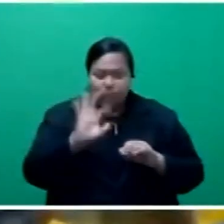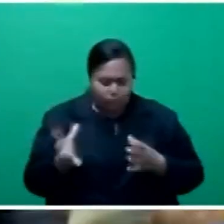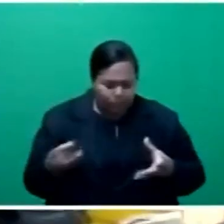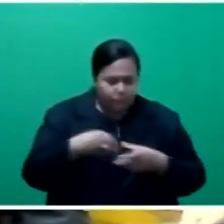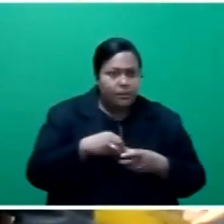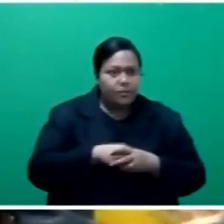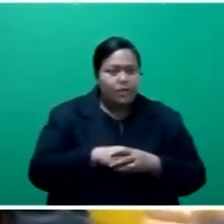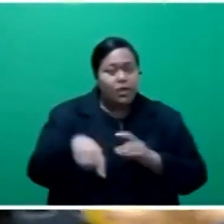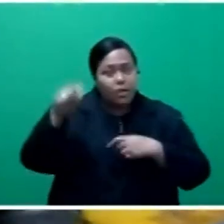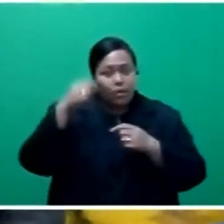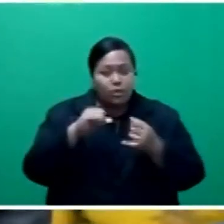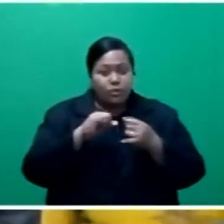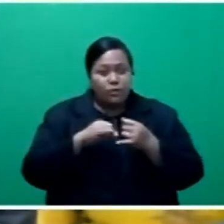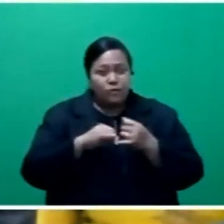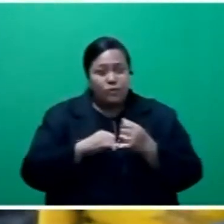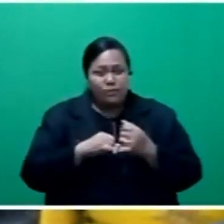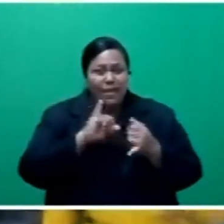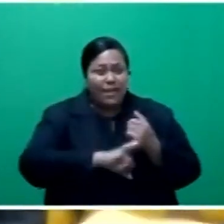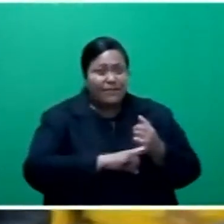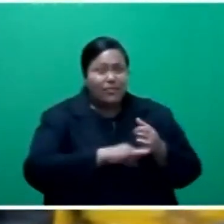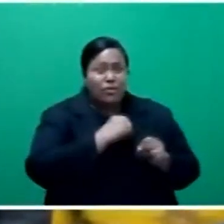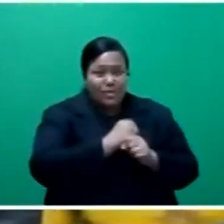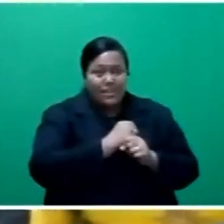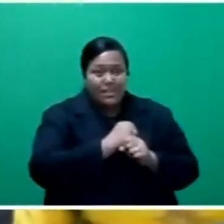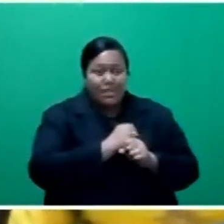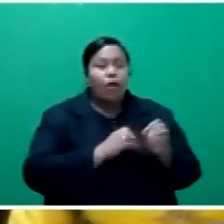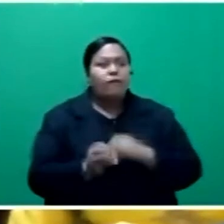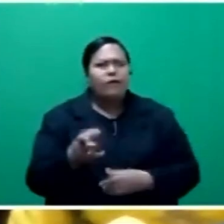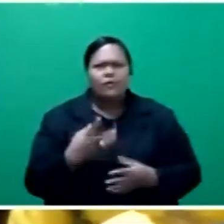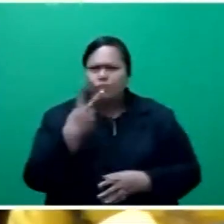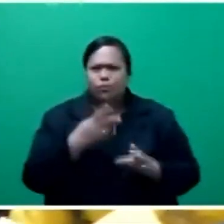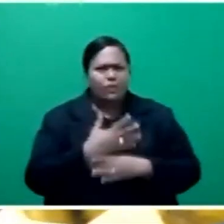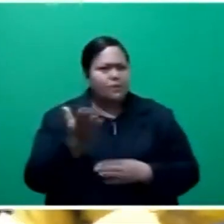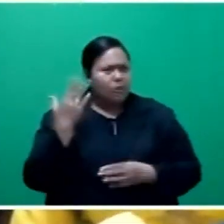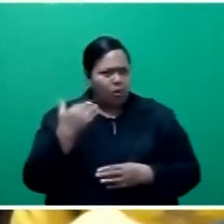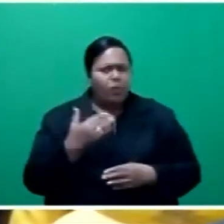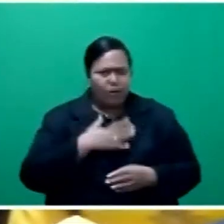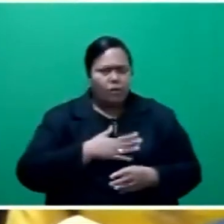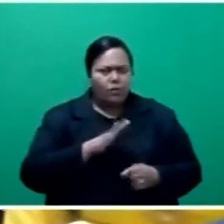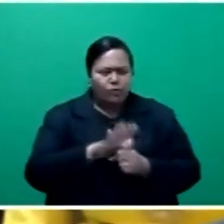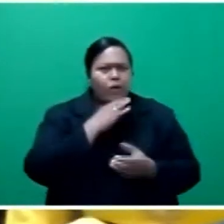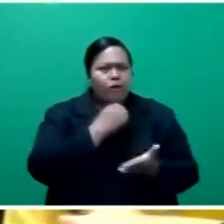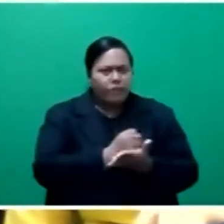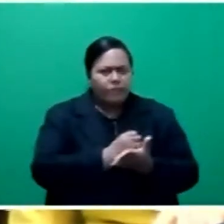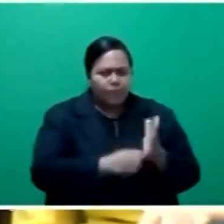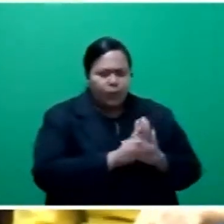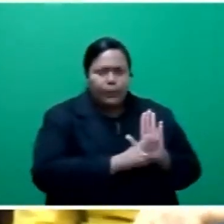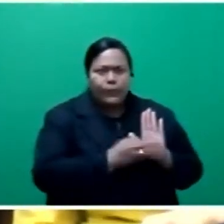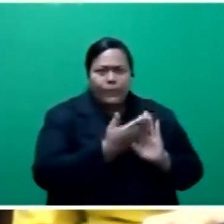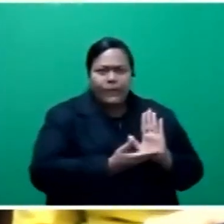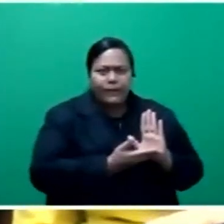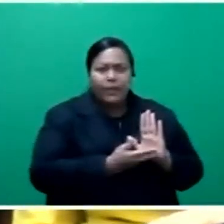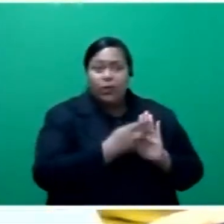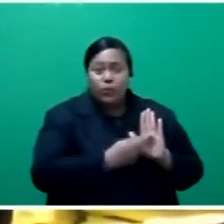Accountants and the Solicitor General's office, I know as far as 2 days ago, were trying to finalise the regulations. It will be put in place. The regulation does not have to come to